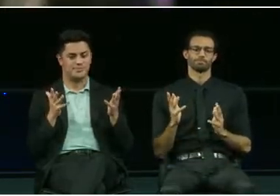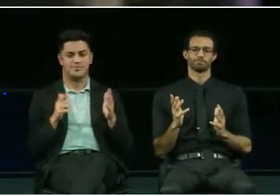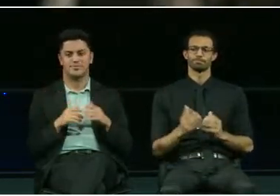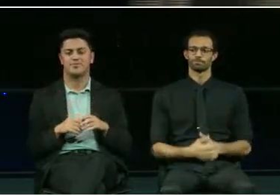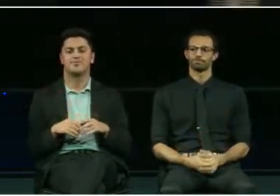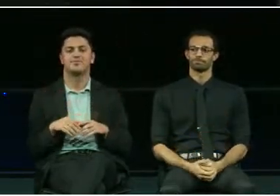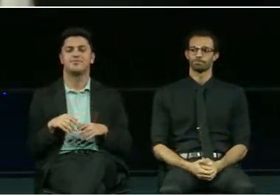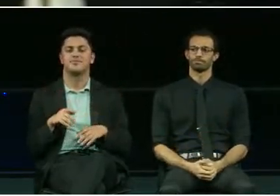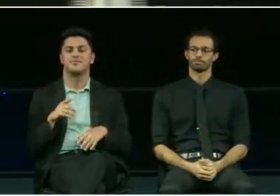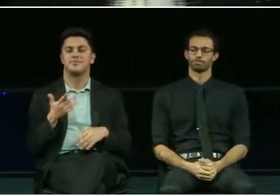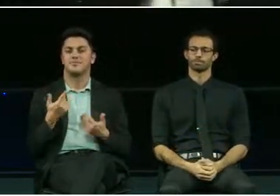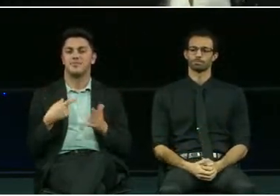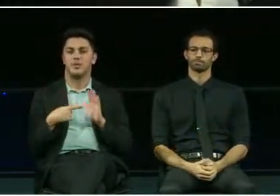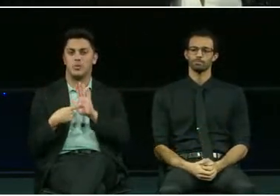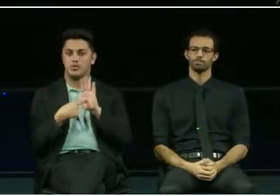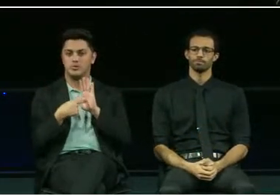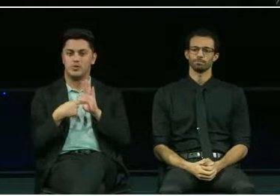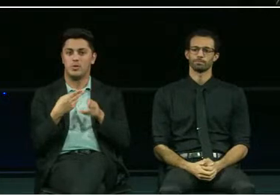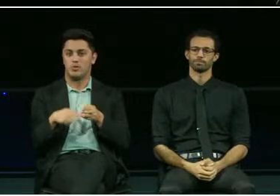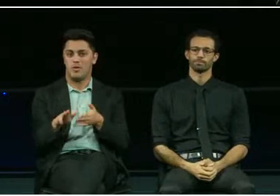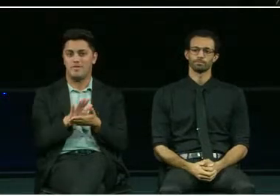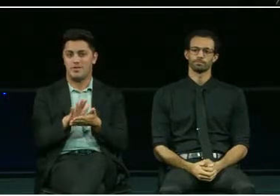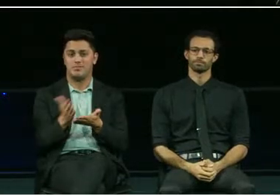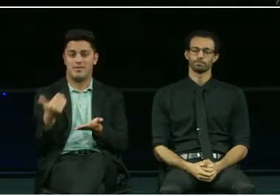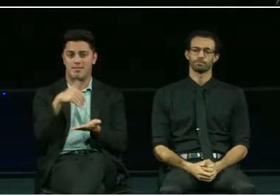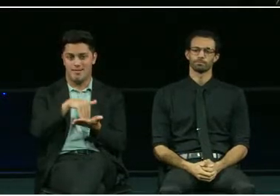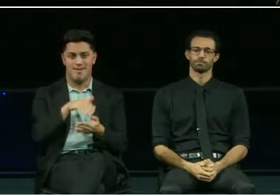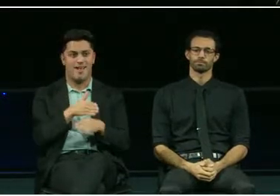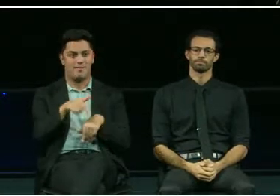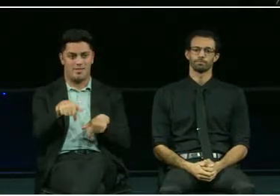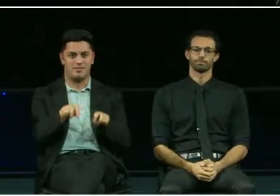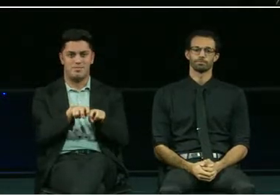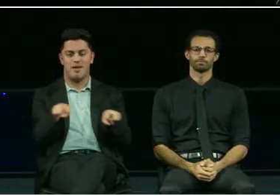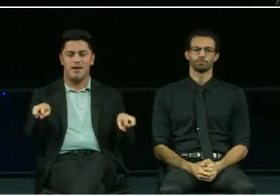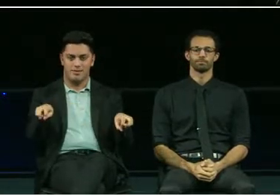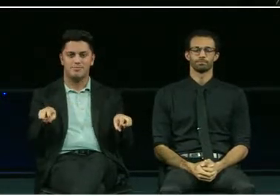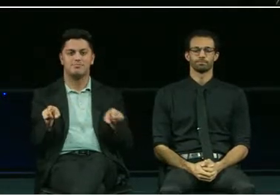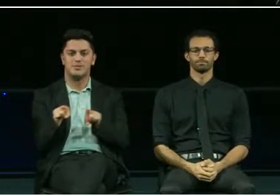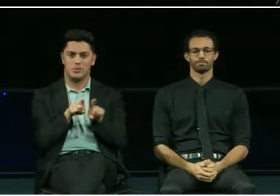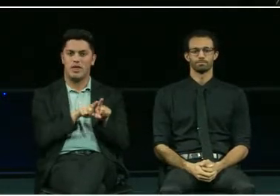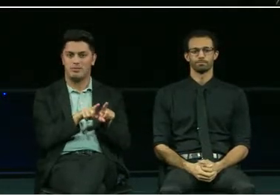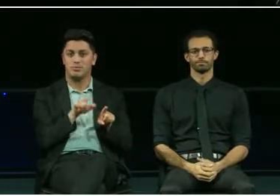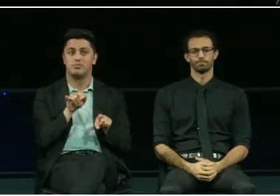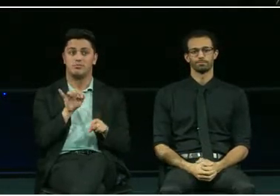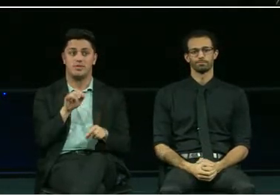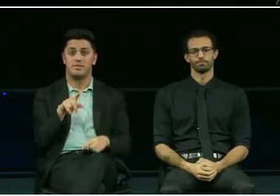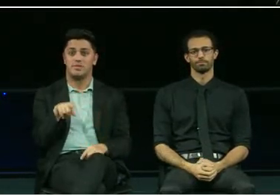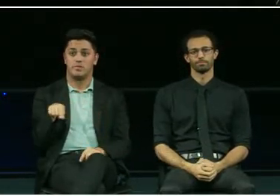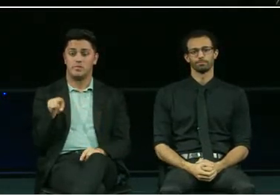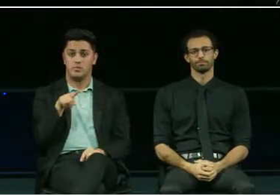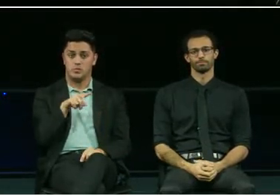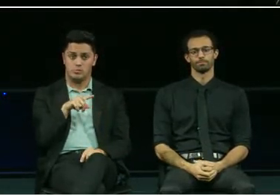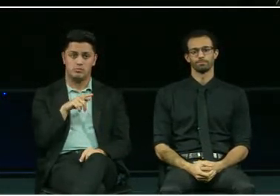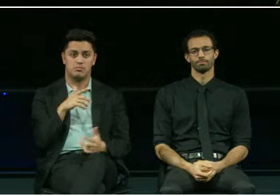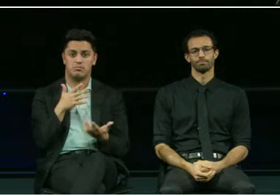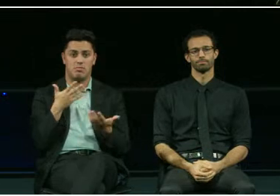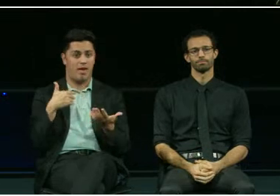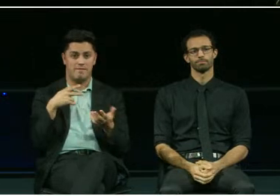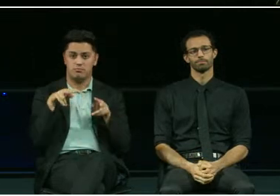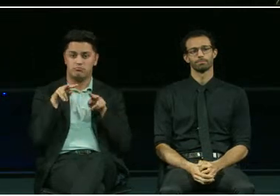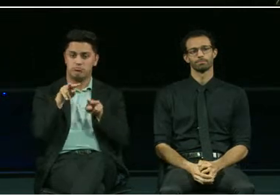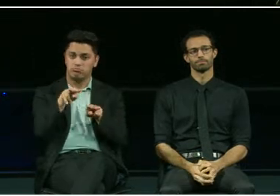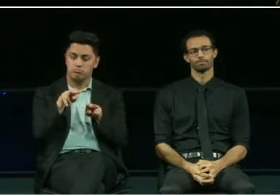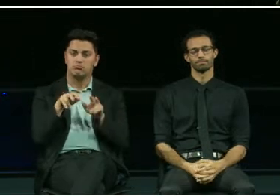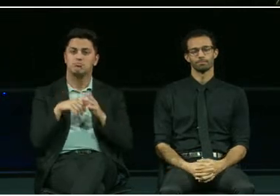Thank you. We're screening the short films again after this panel as well. So for anyone who didn't have a chance to